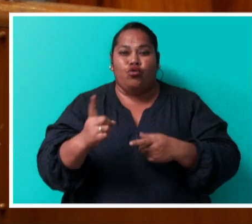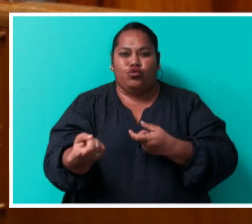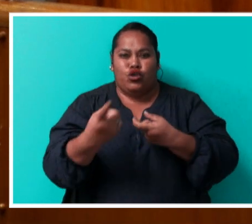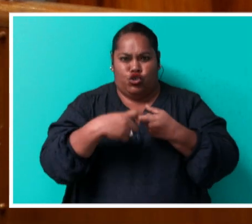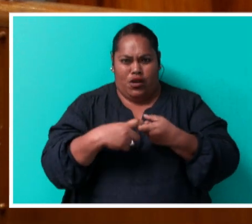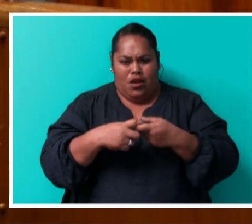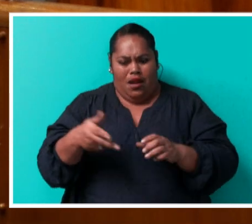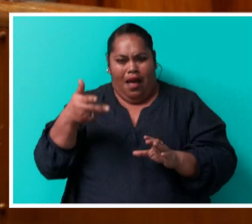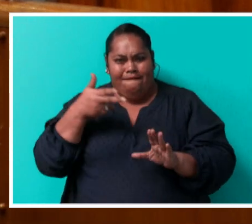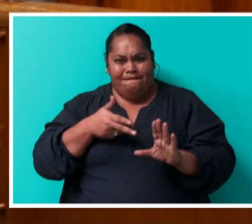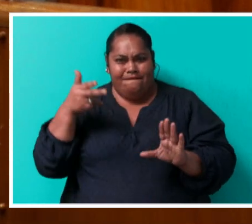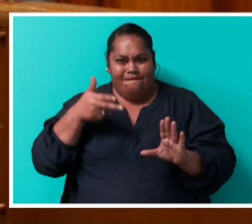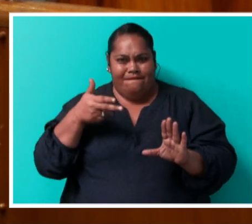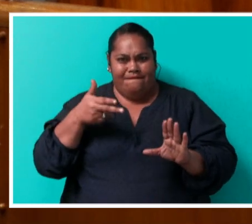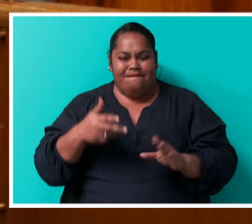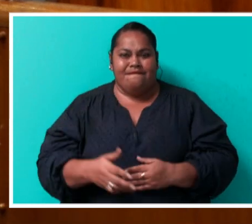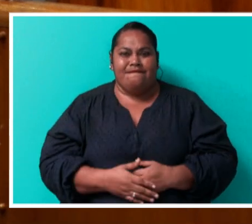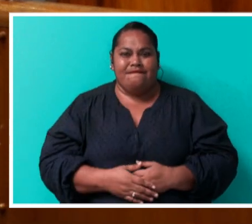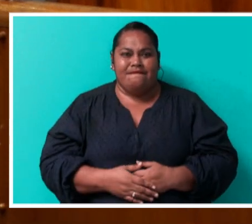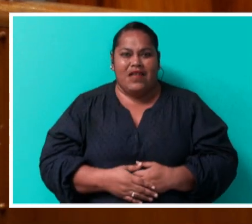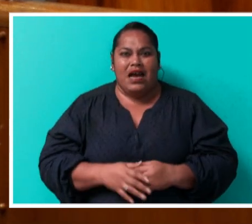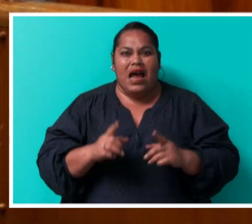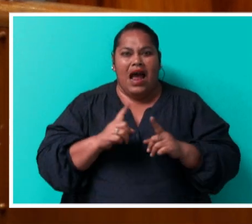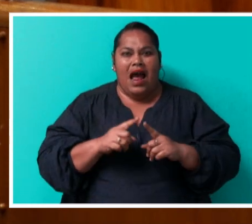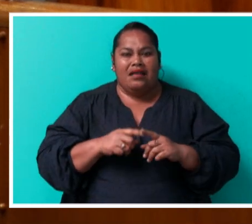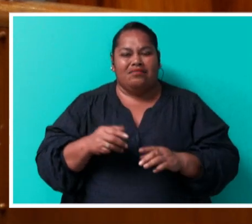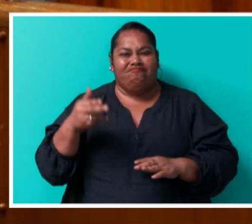other media platforms.